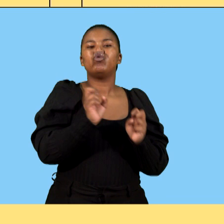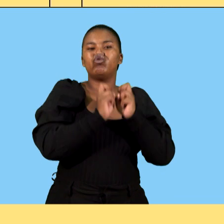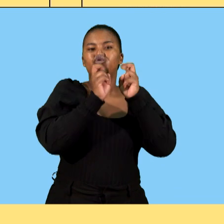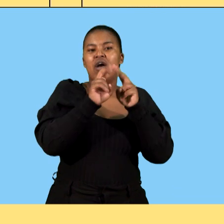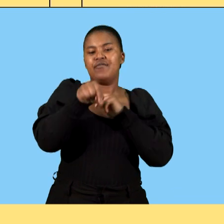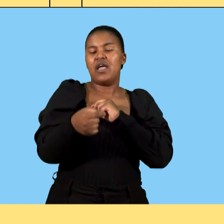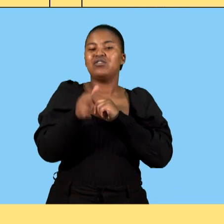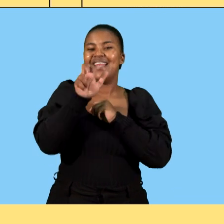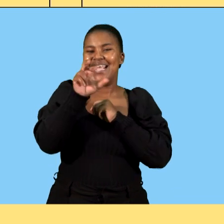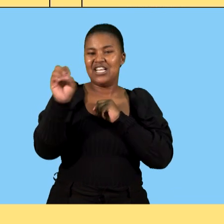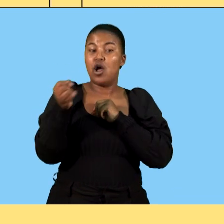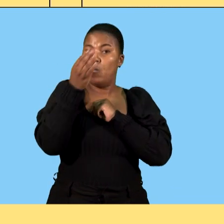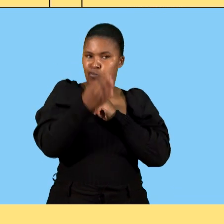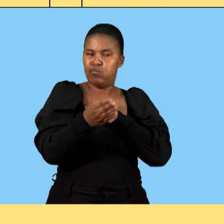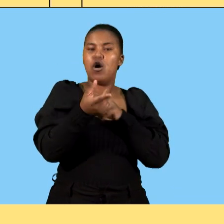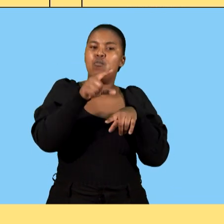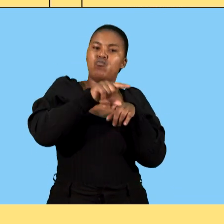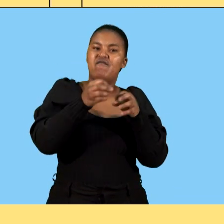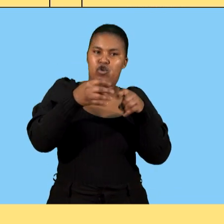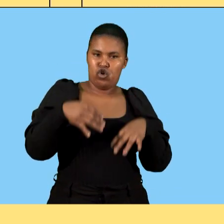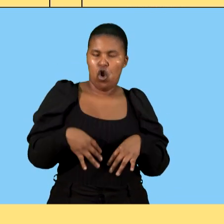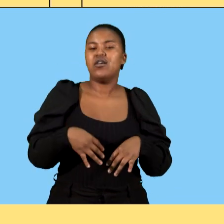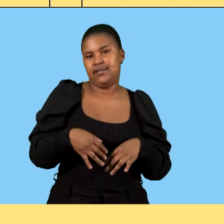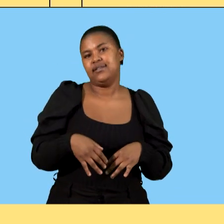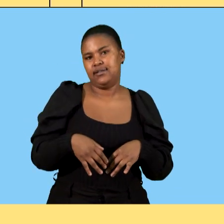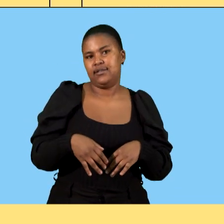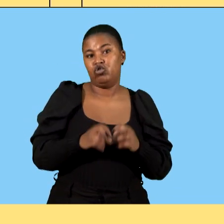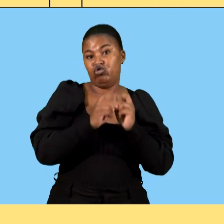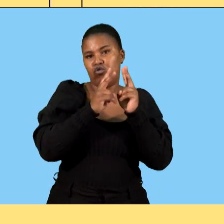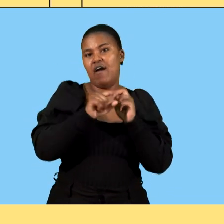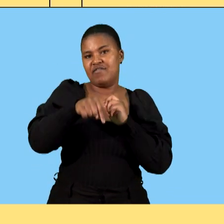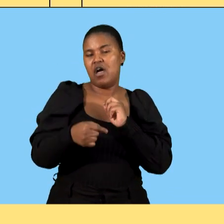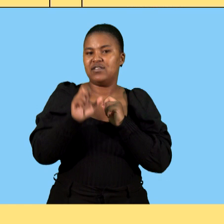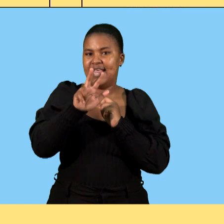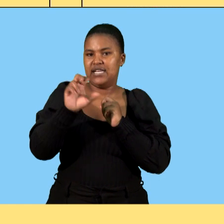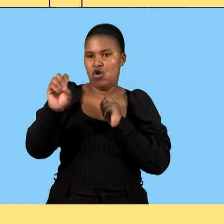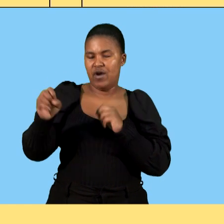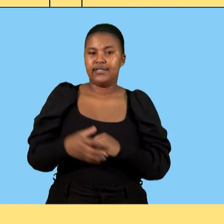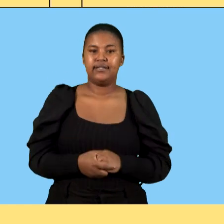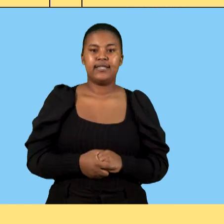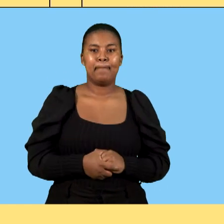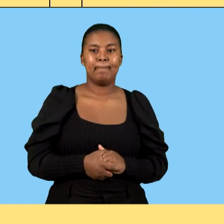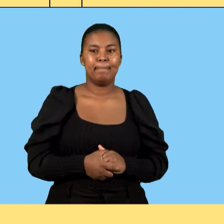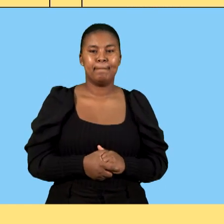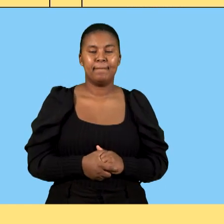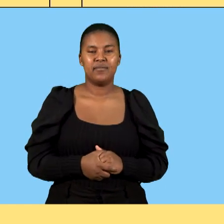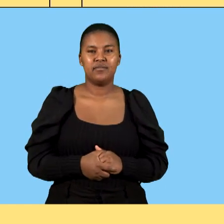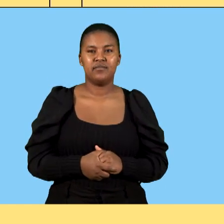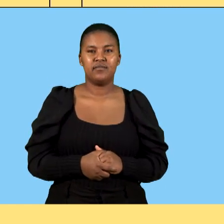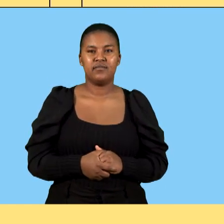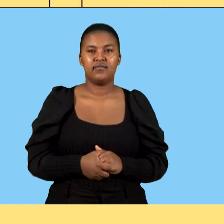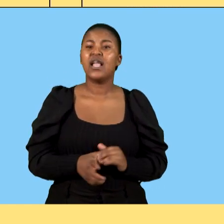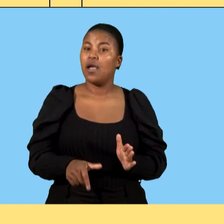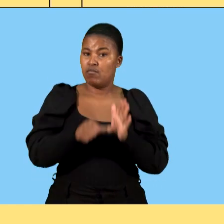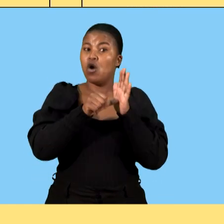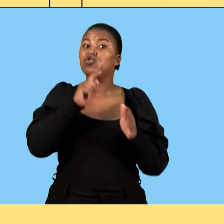then find in our profit and loss as 12,800 over here. Very important that in your interest